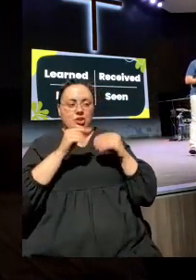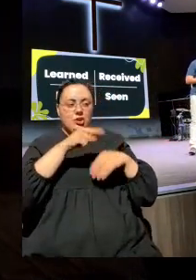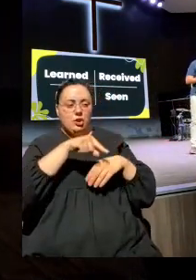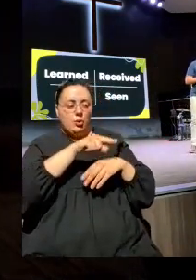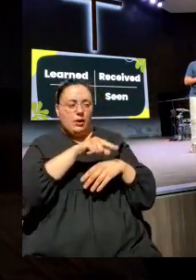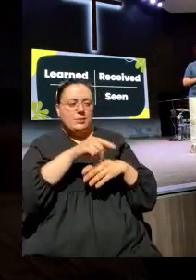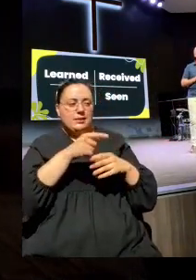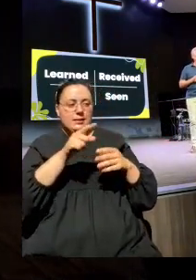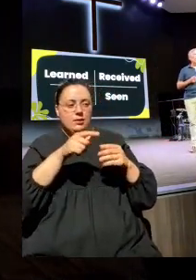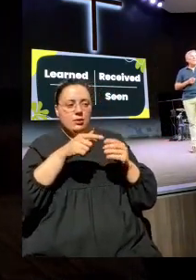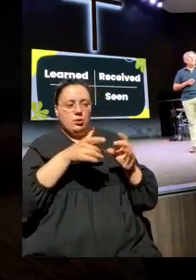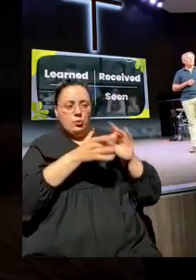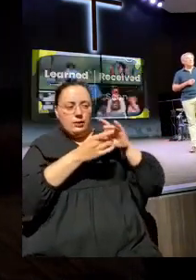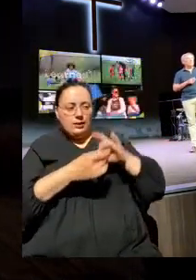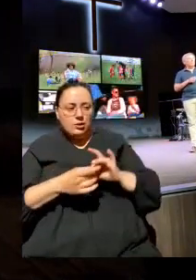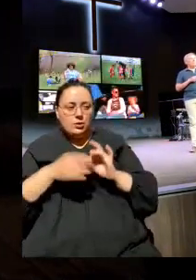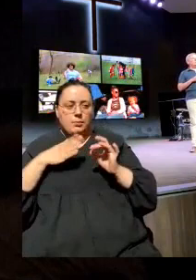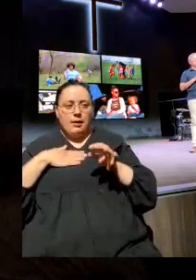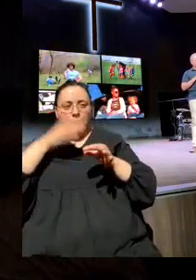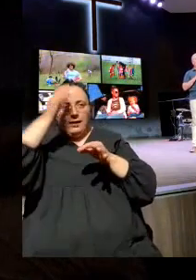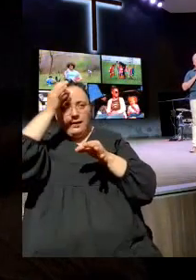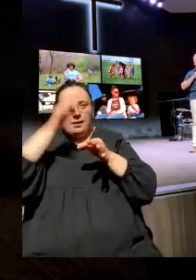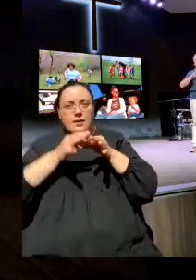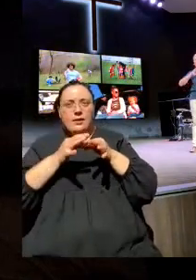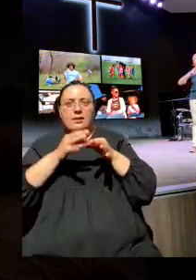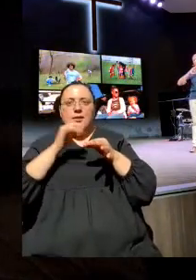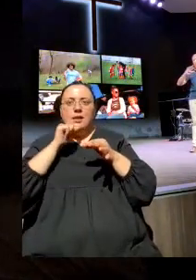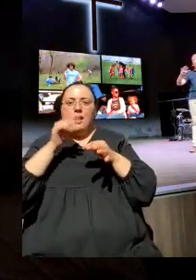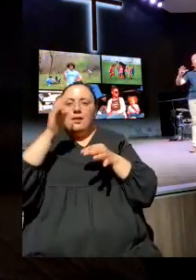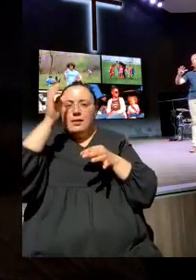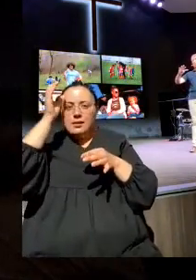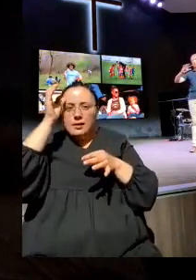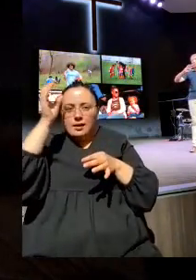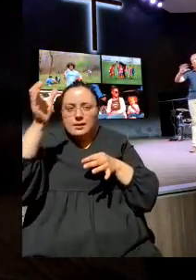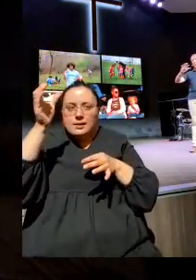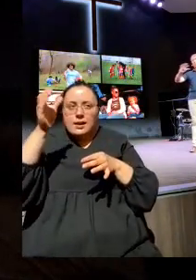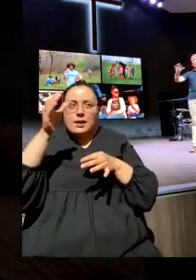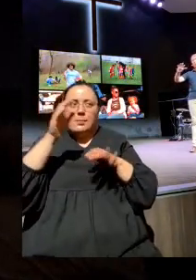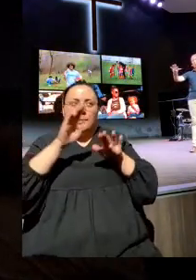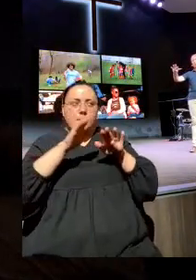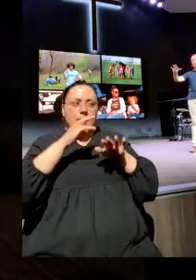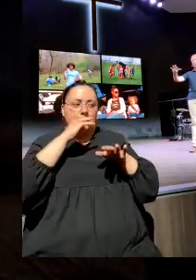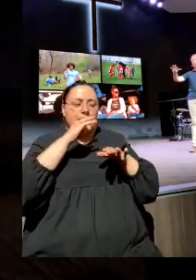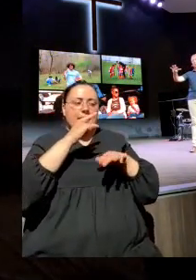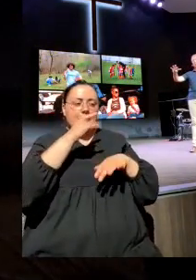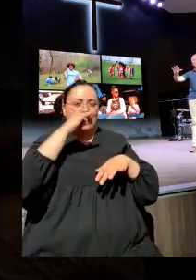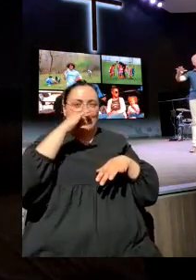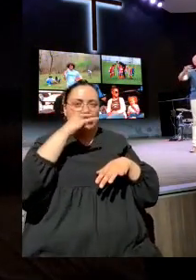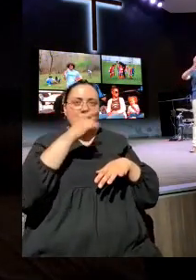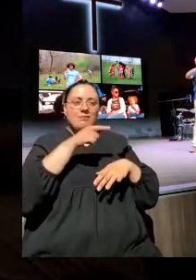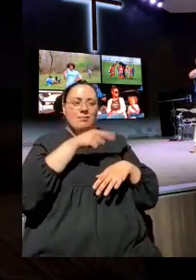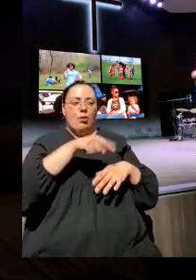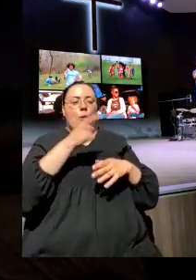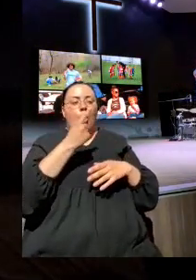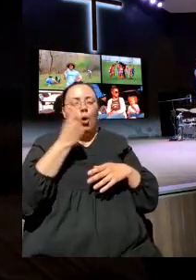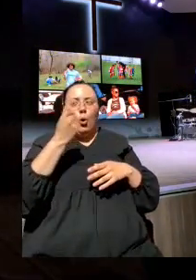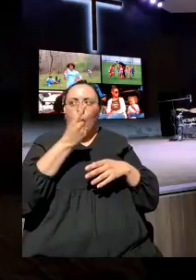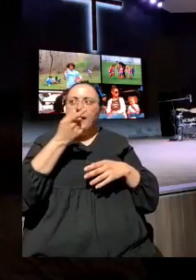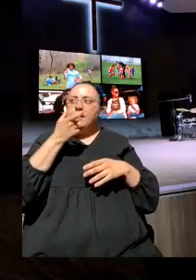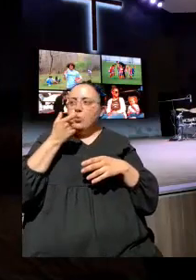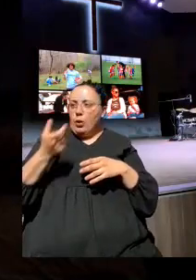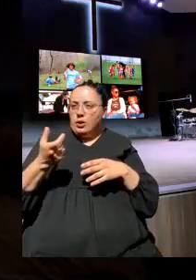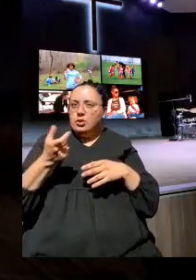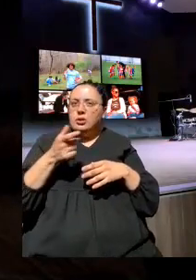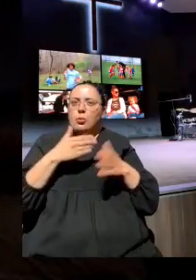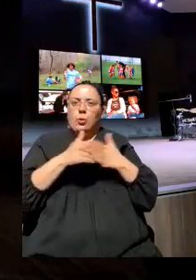from me. And that's the role, that's the concept that our kids are always watching. Whether you're a